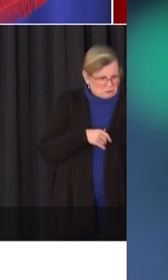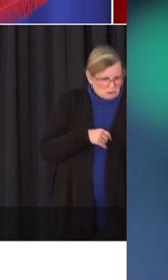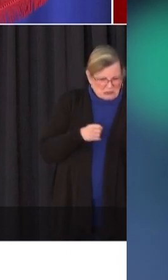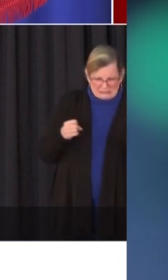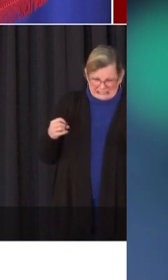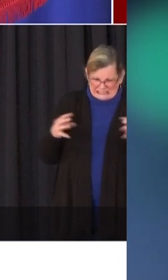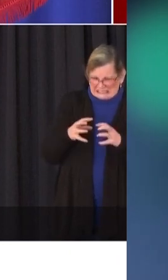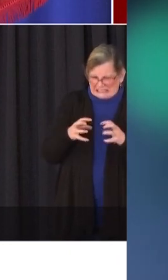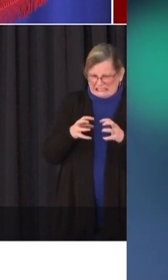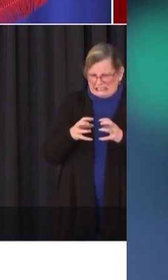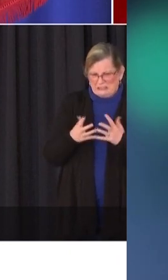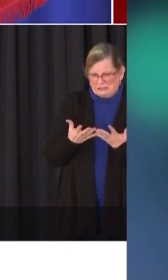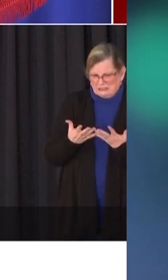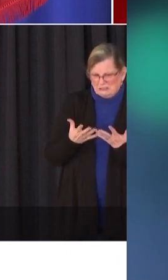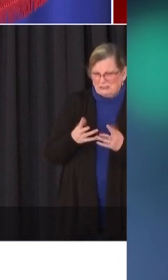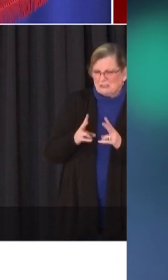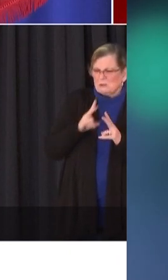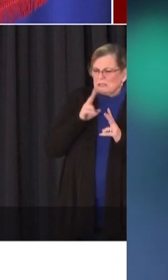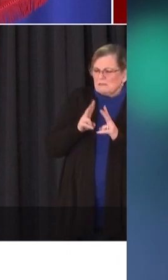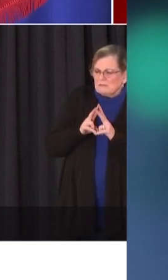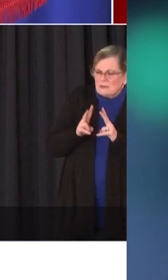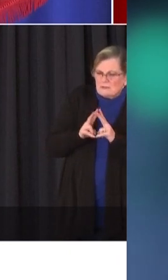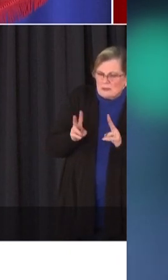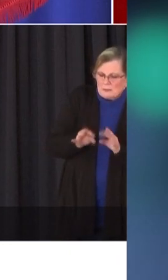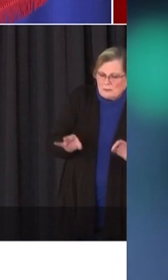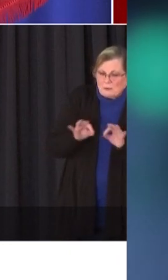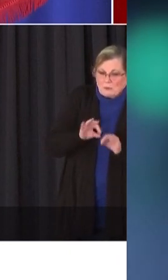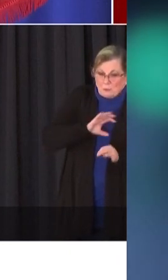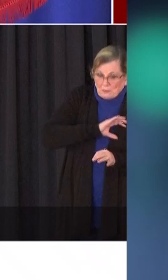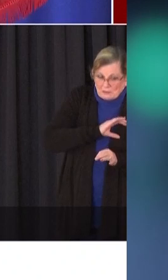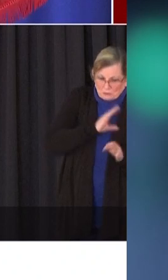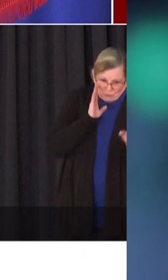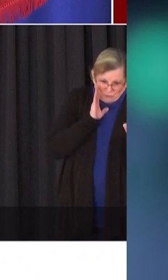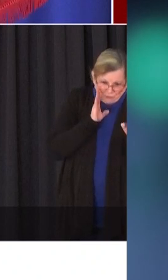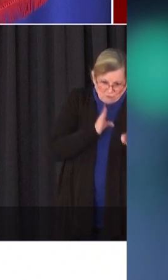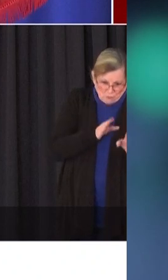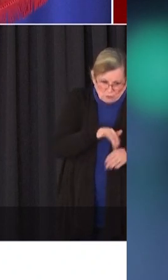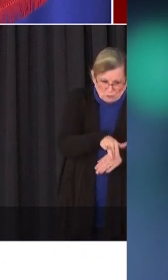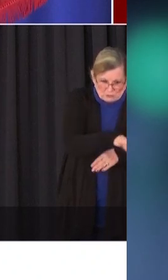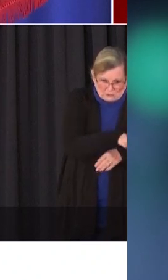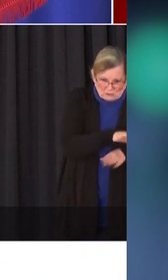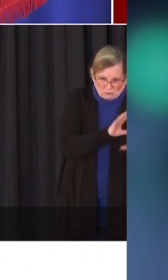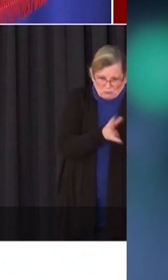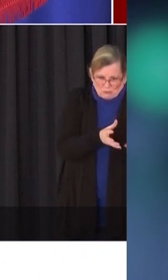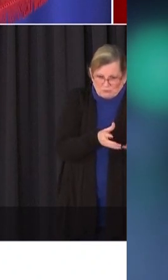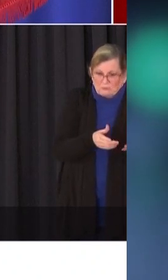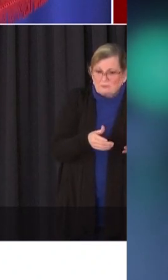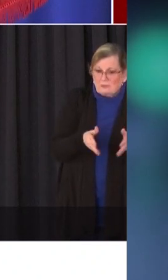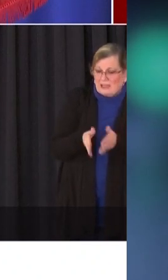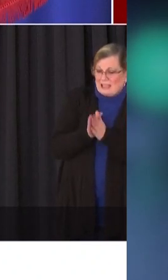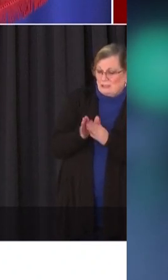what happened back in the summer of 2020 during those protests over the killing of George Floyd.